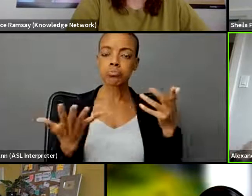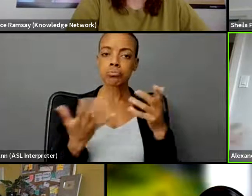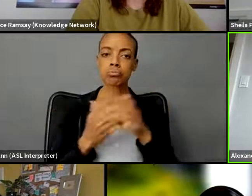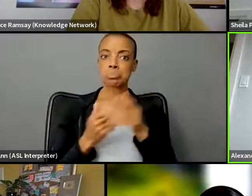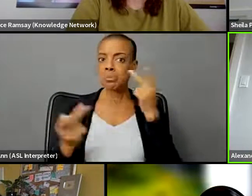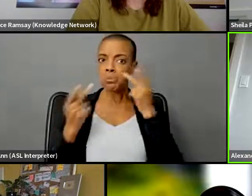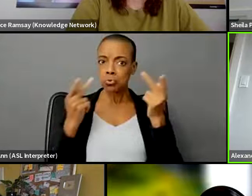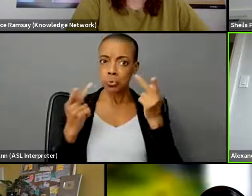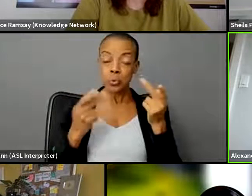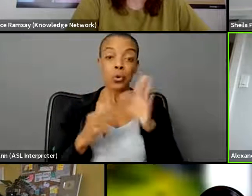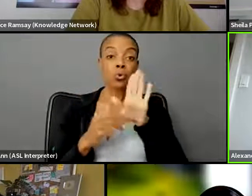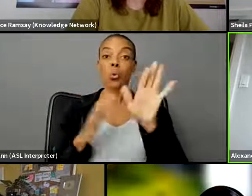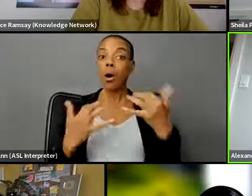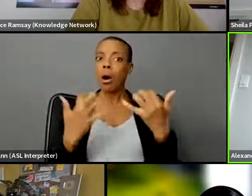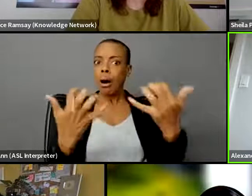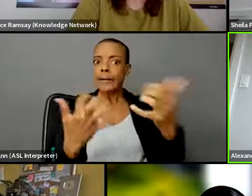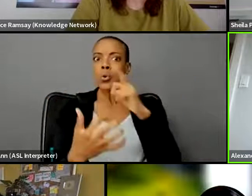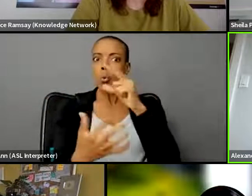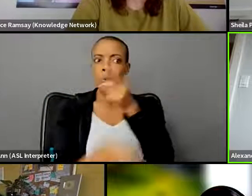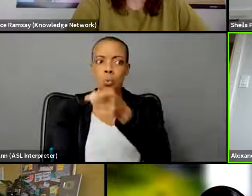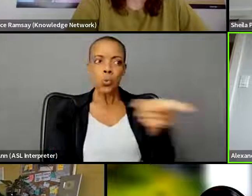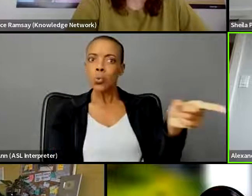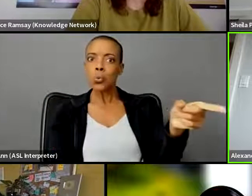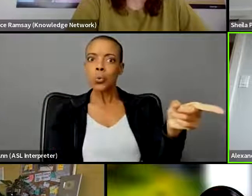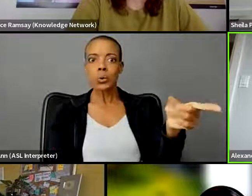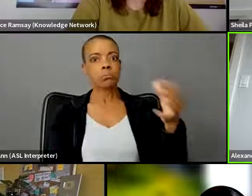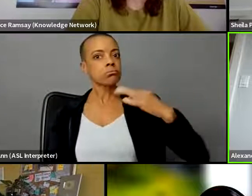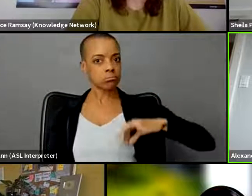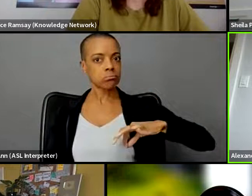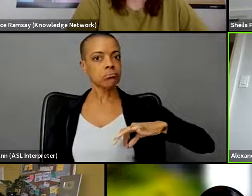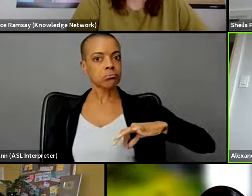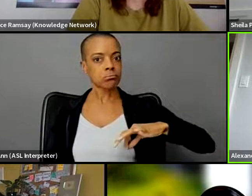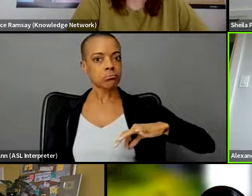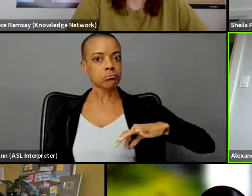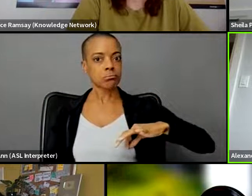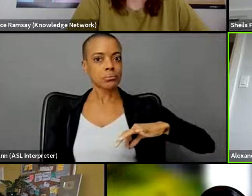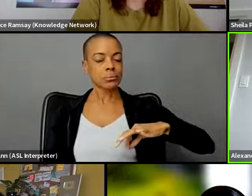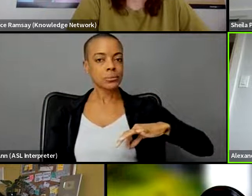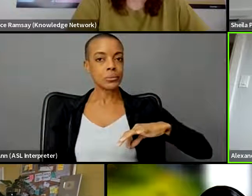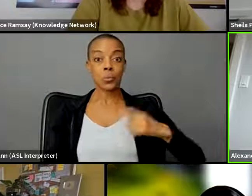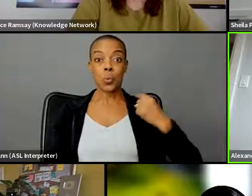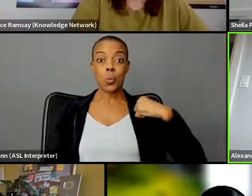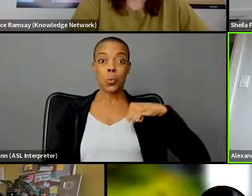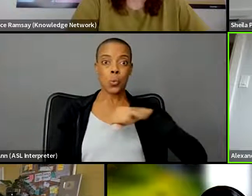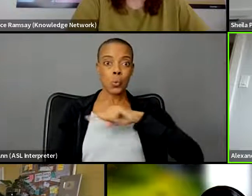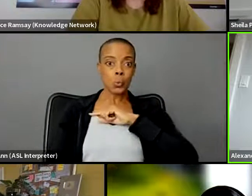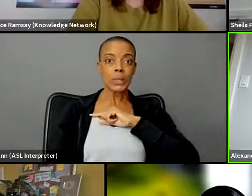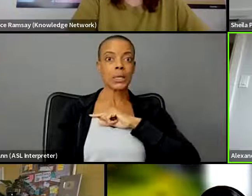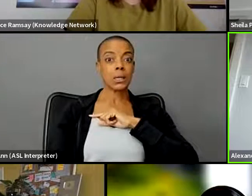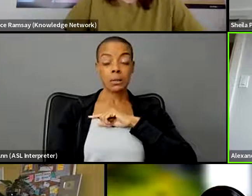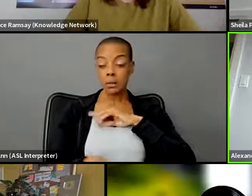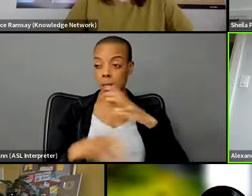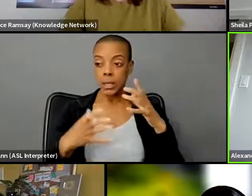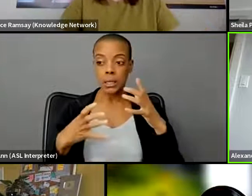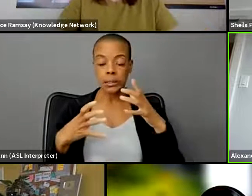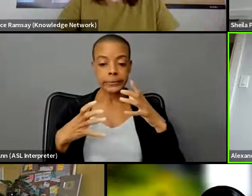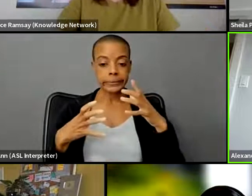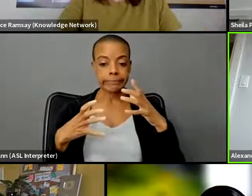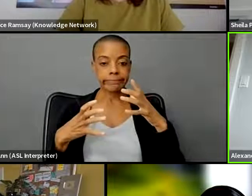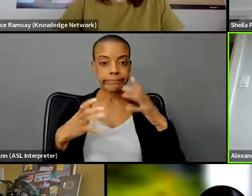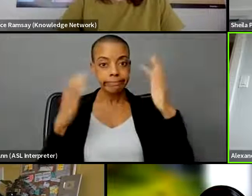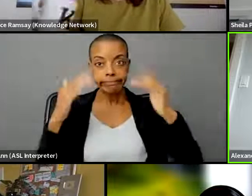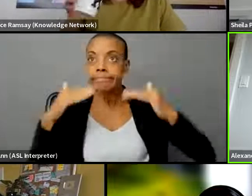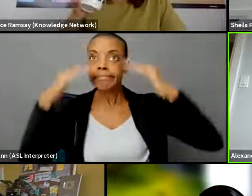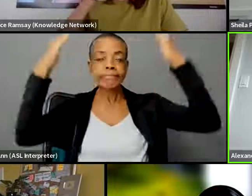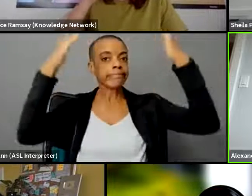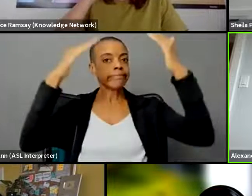Anything about your audience is really helpful, right? We don't want to be a slave to an audience, but we do want to get a sense that you